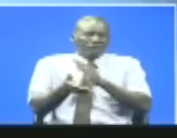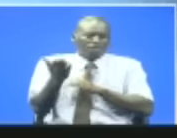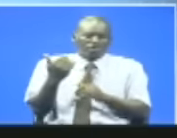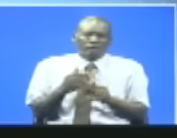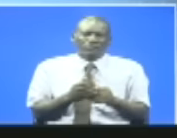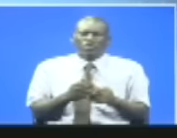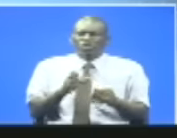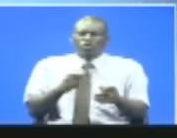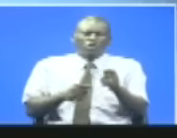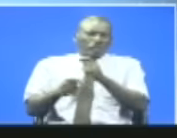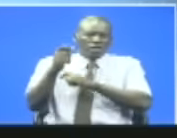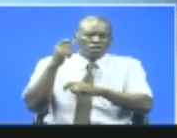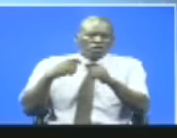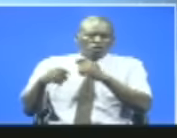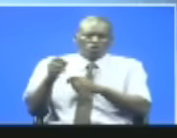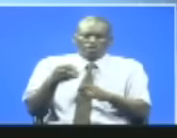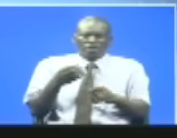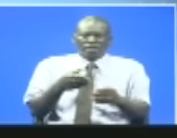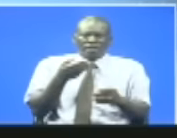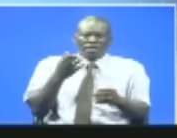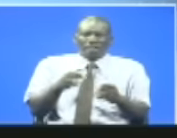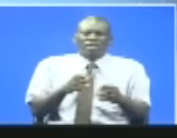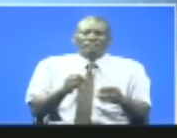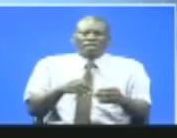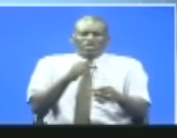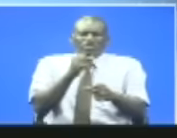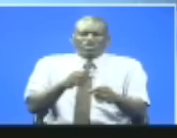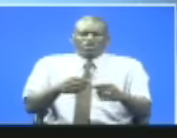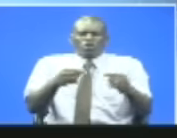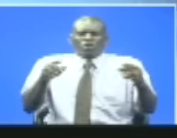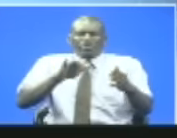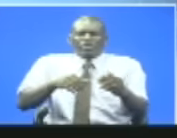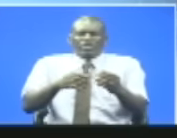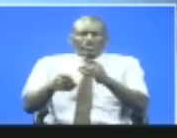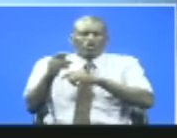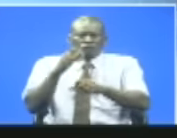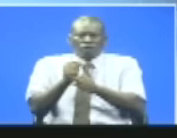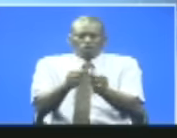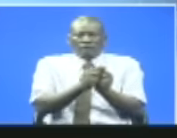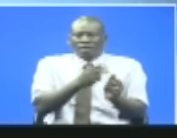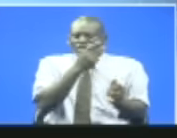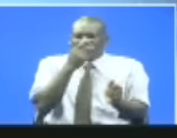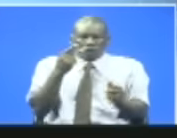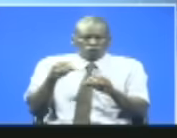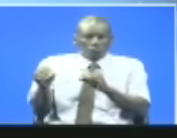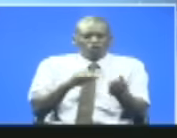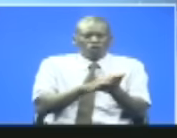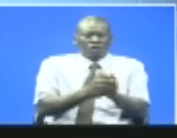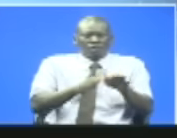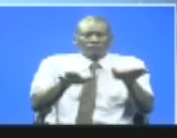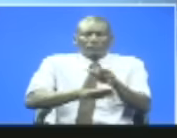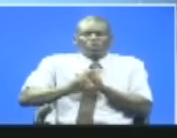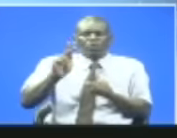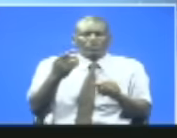The history of betrayal is longer than the history of working together. You see, Kalonzo moved to become the deputy president